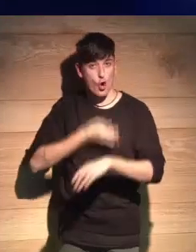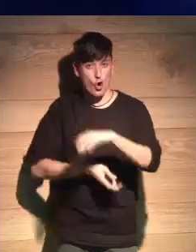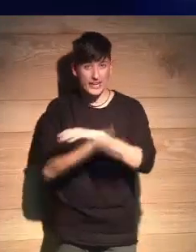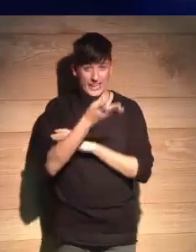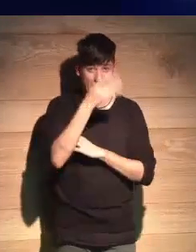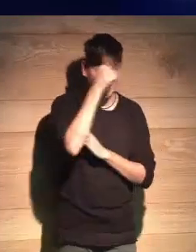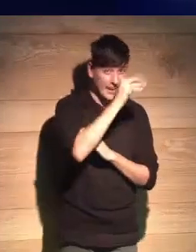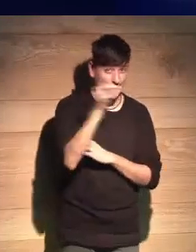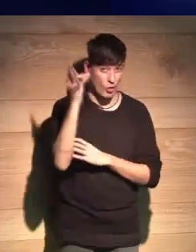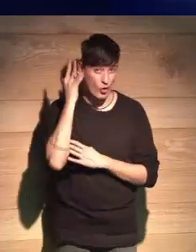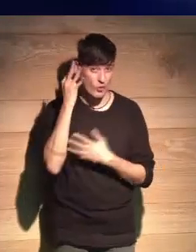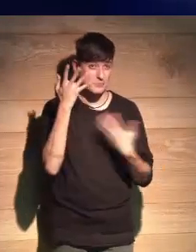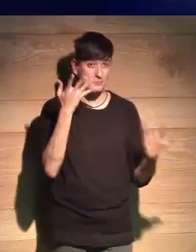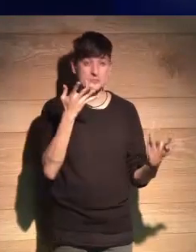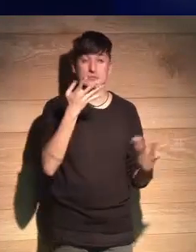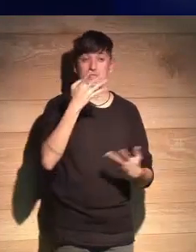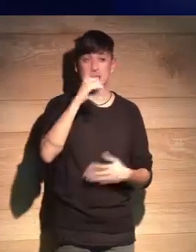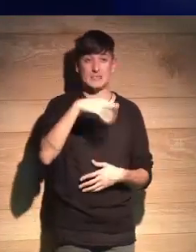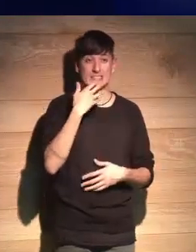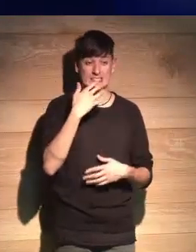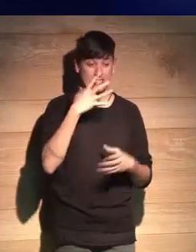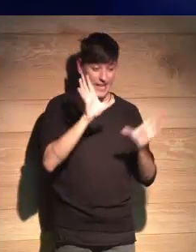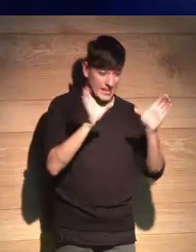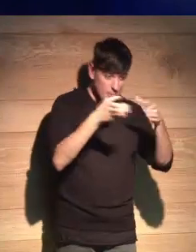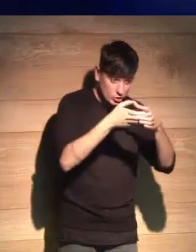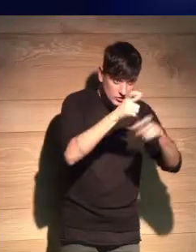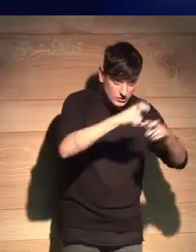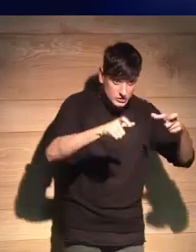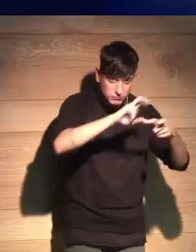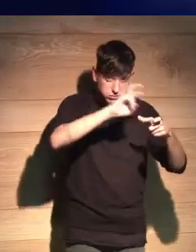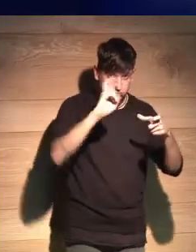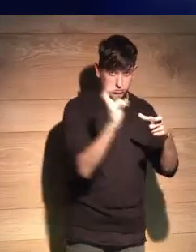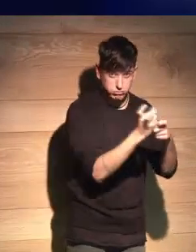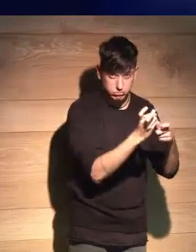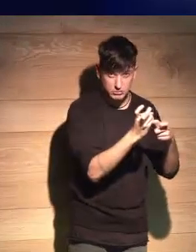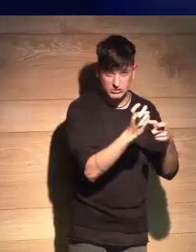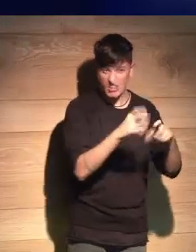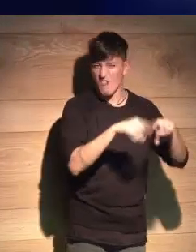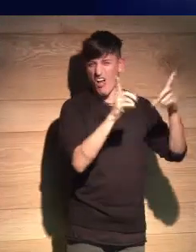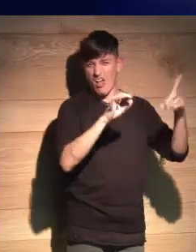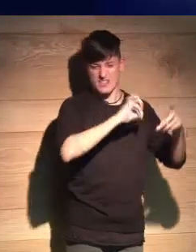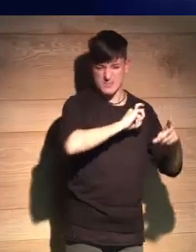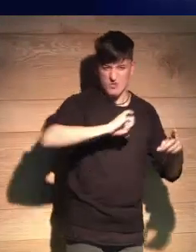gender, and other points of view, the more diverse teams are,